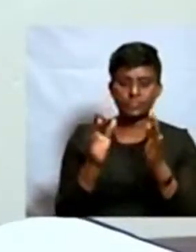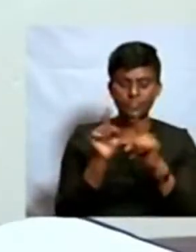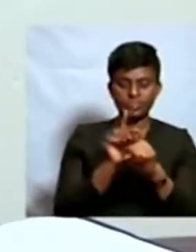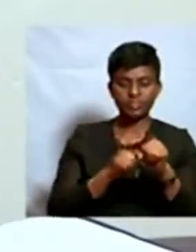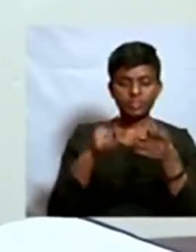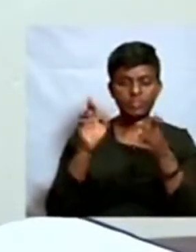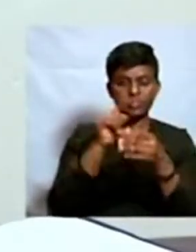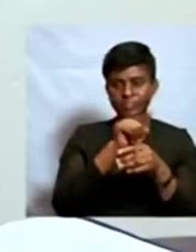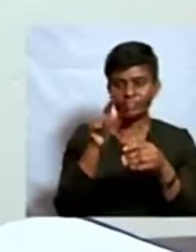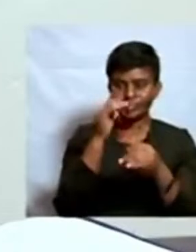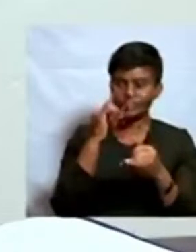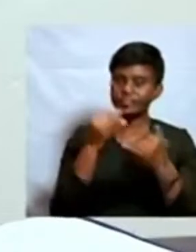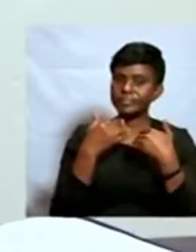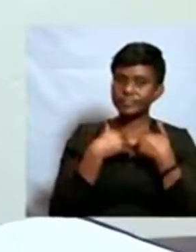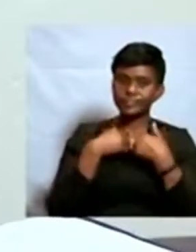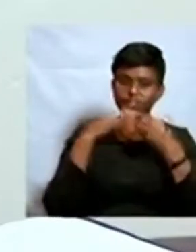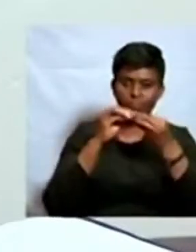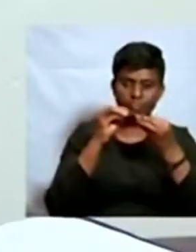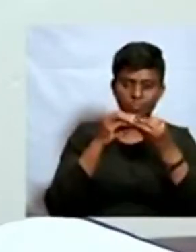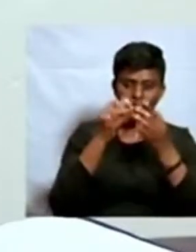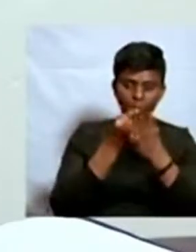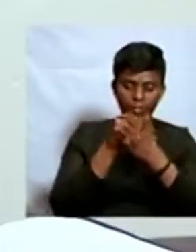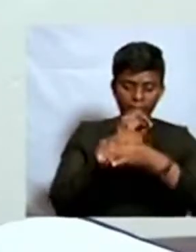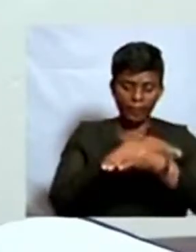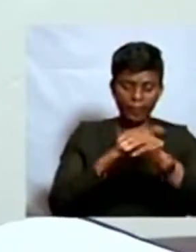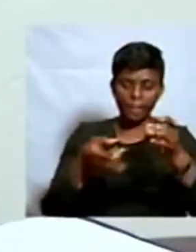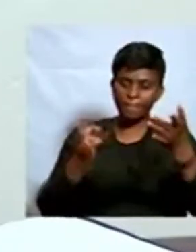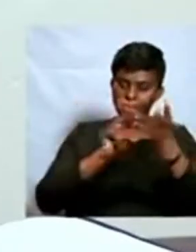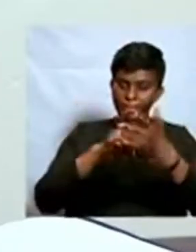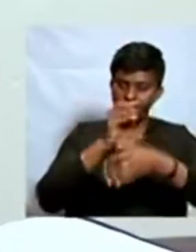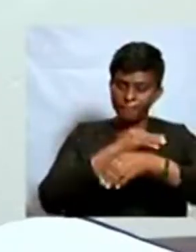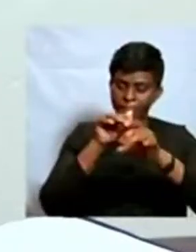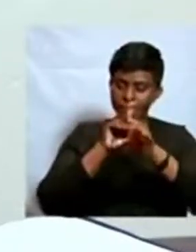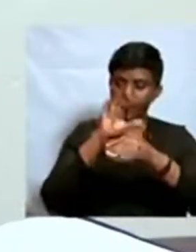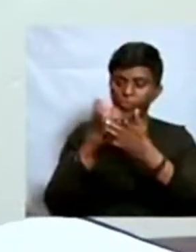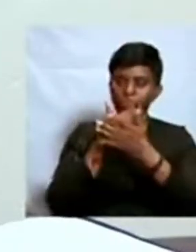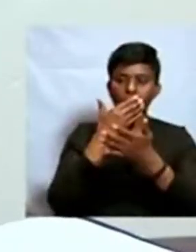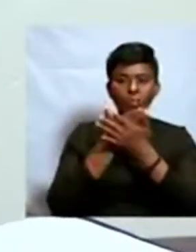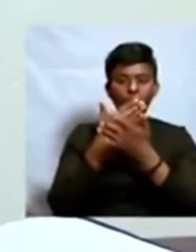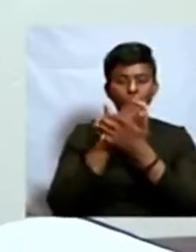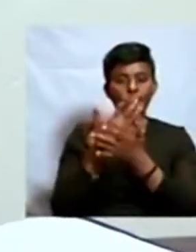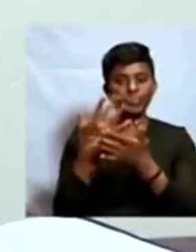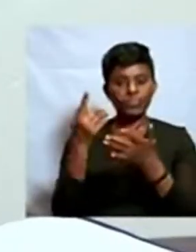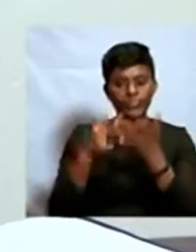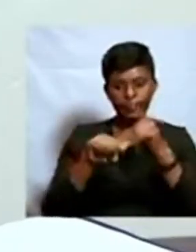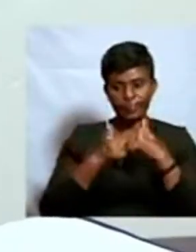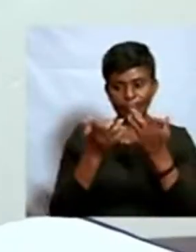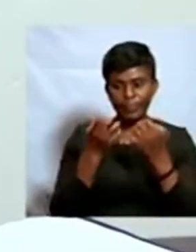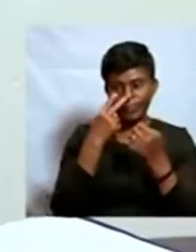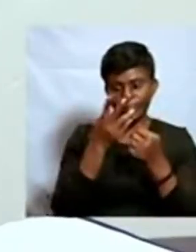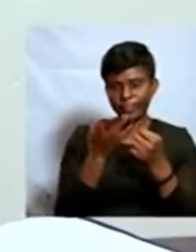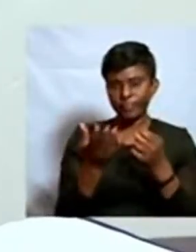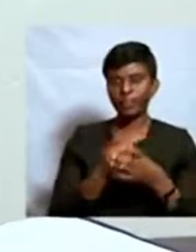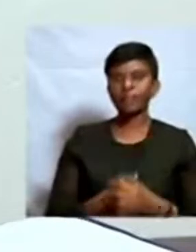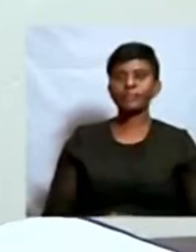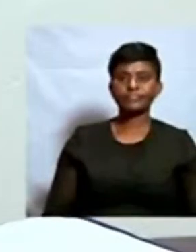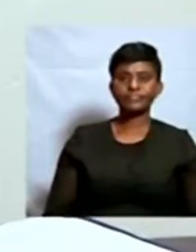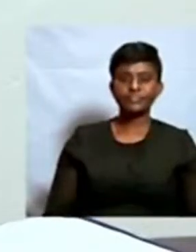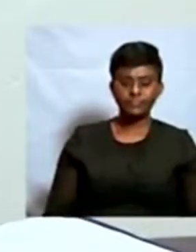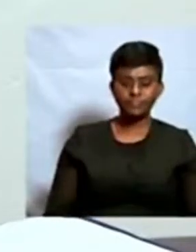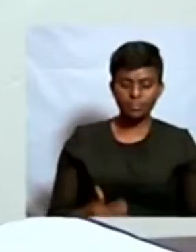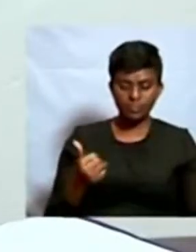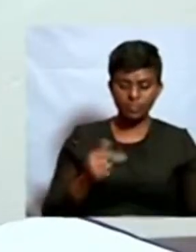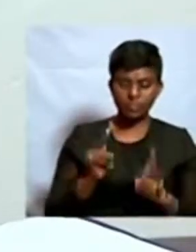allows them to earn money to invest and reinvest in all those nice things that we want to see. So it